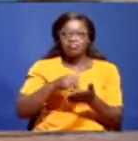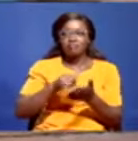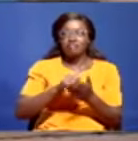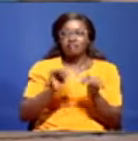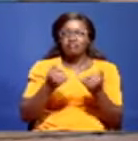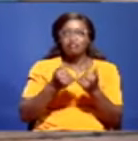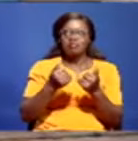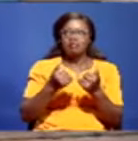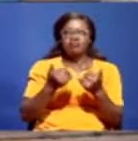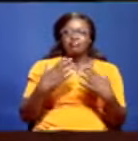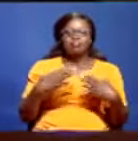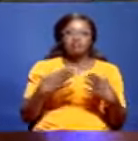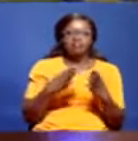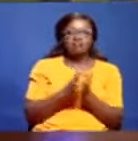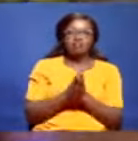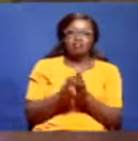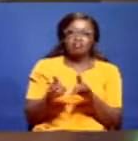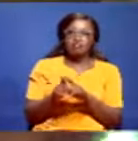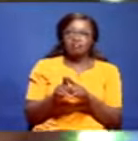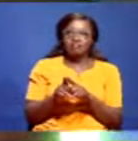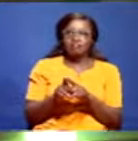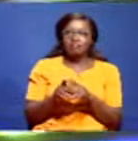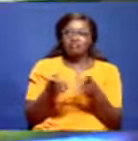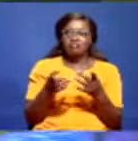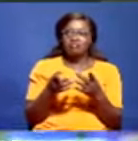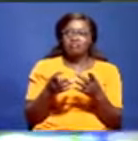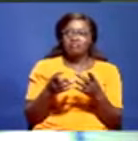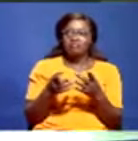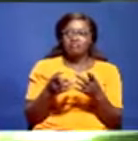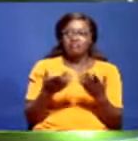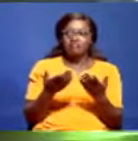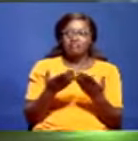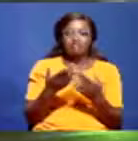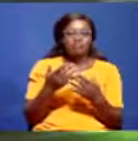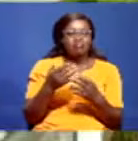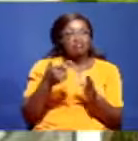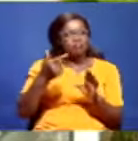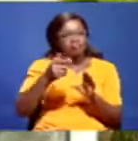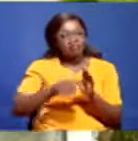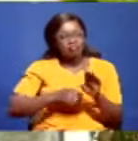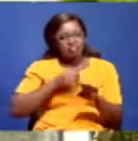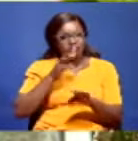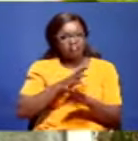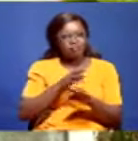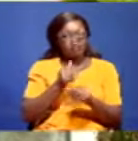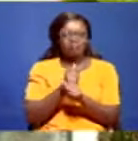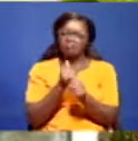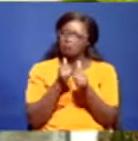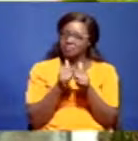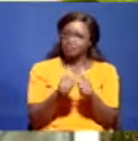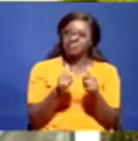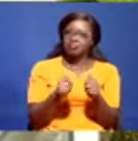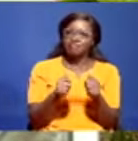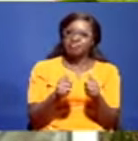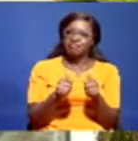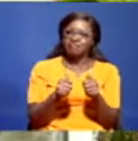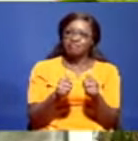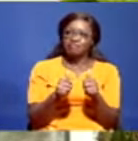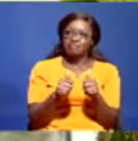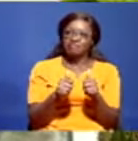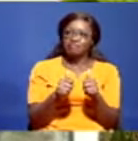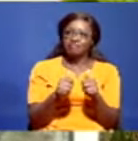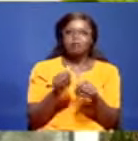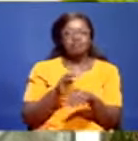actors, adding that despite it being their debut in film, they delivered accordingly. Sent out a poster call for